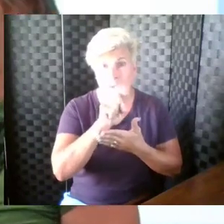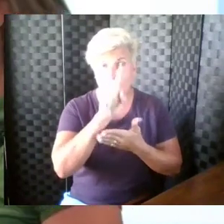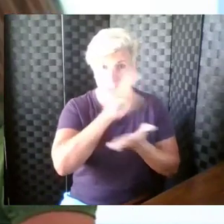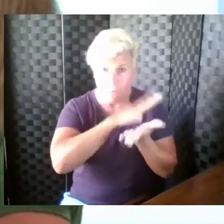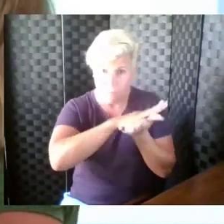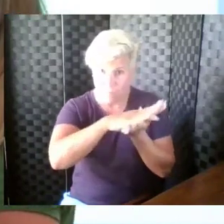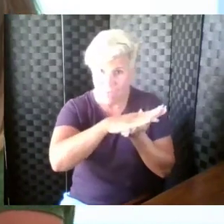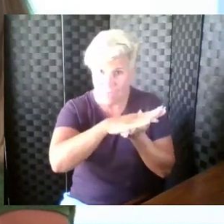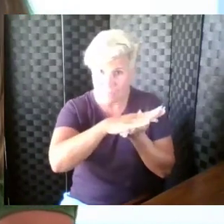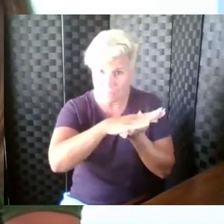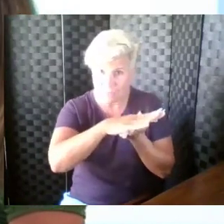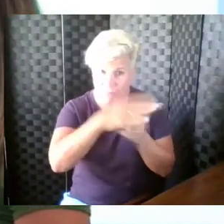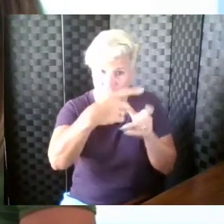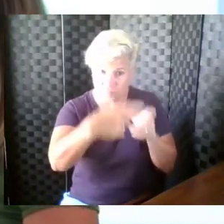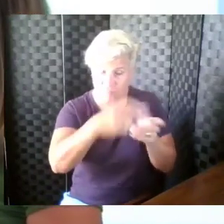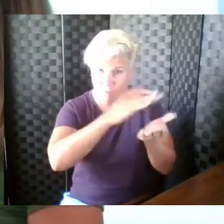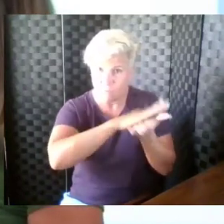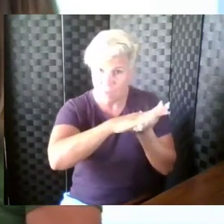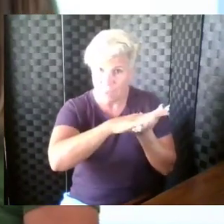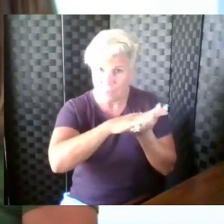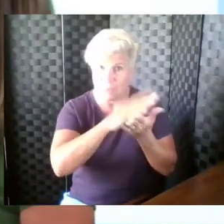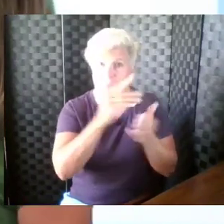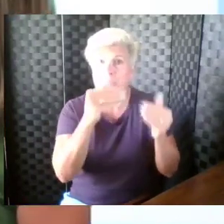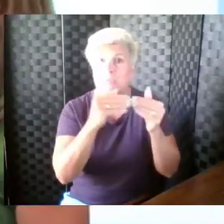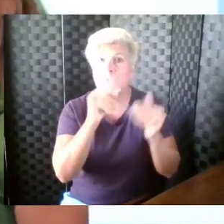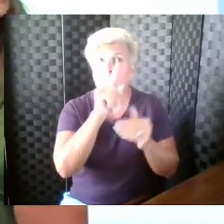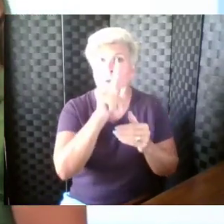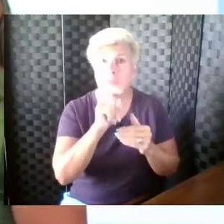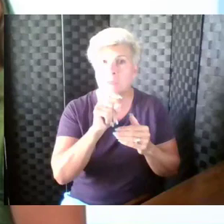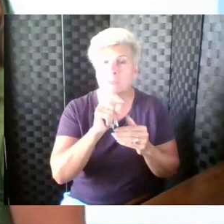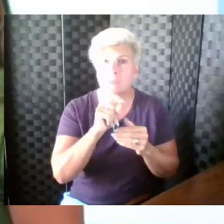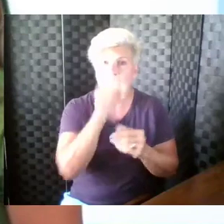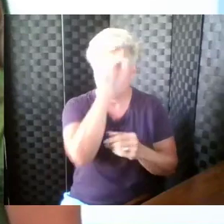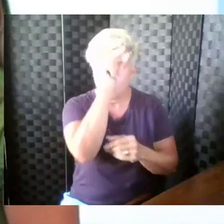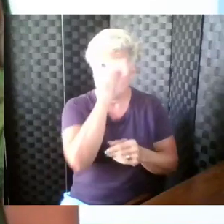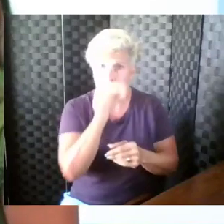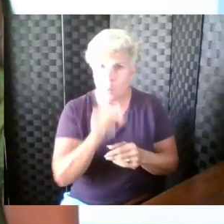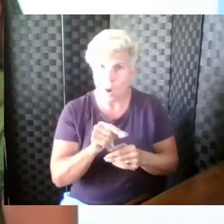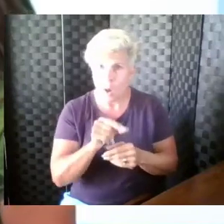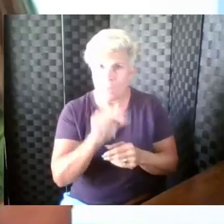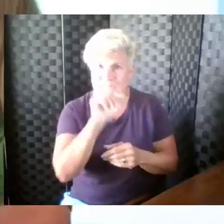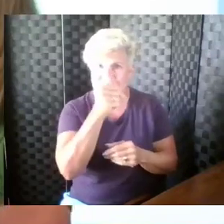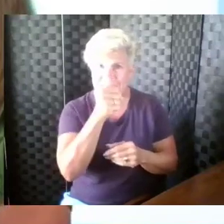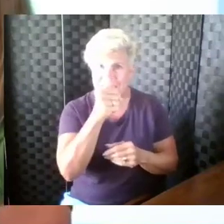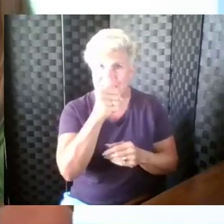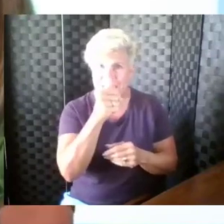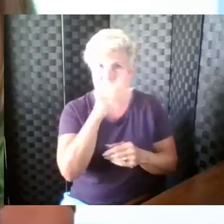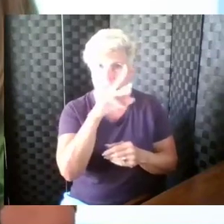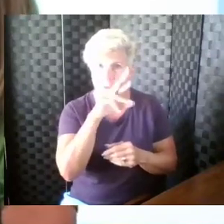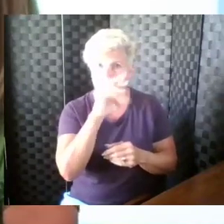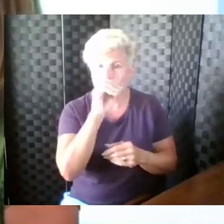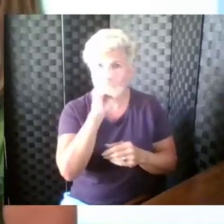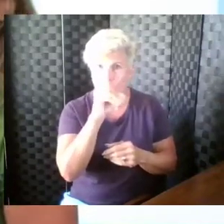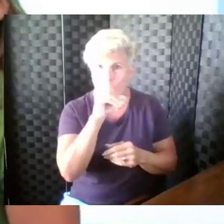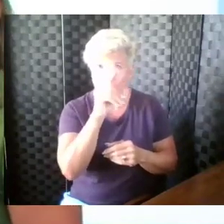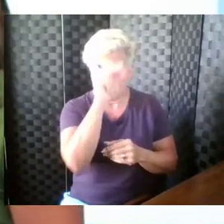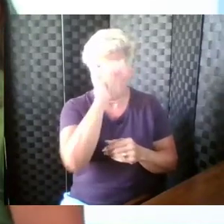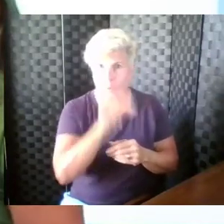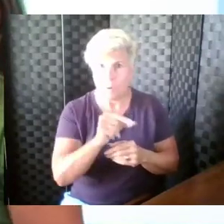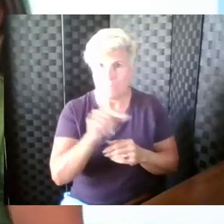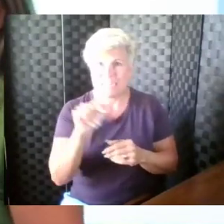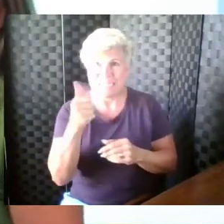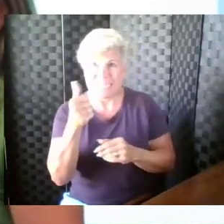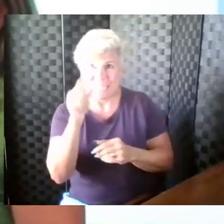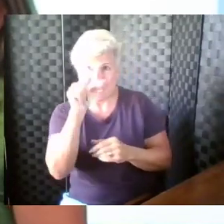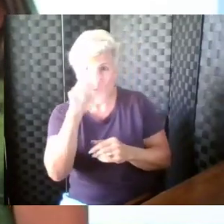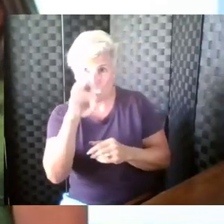100. We also have these long rods here. Those are worth 10. So there are 10 rods in one